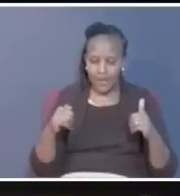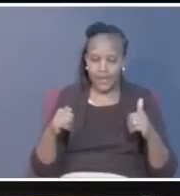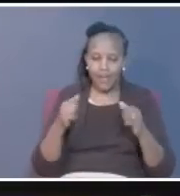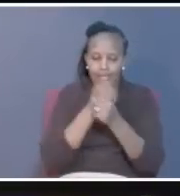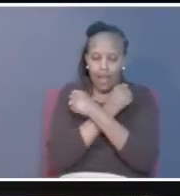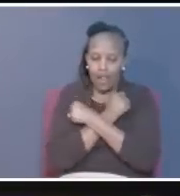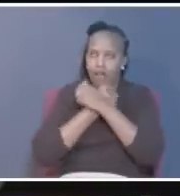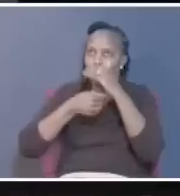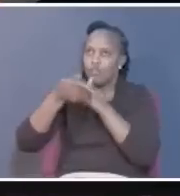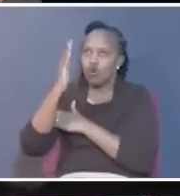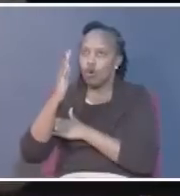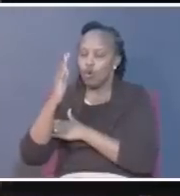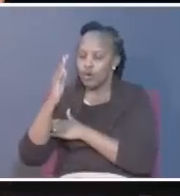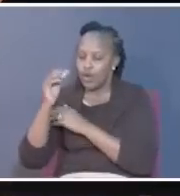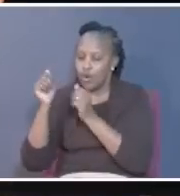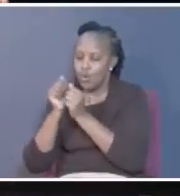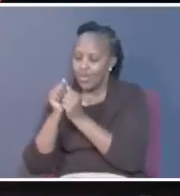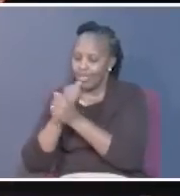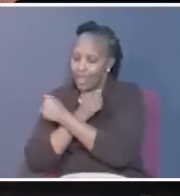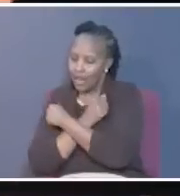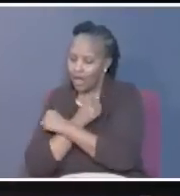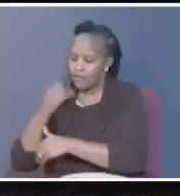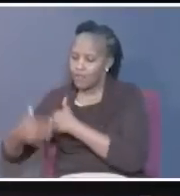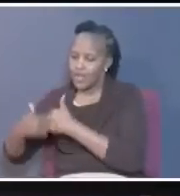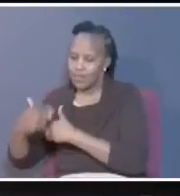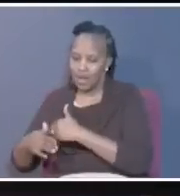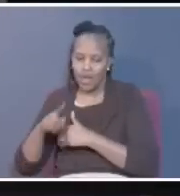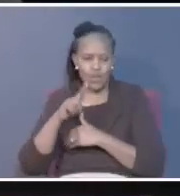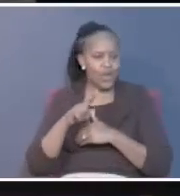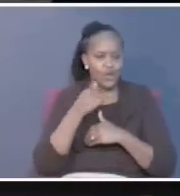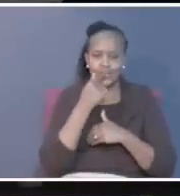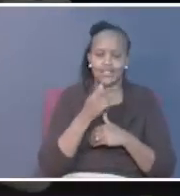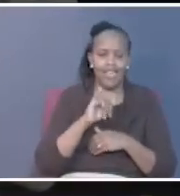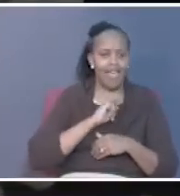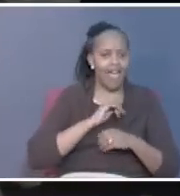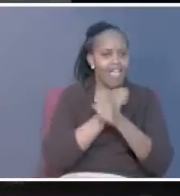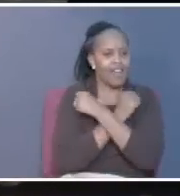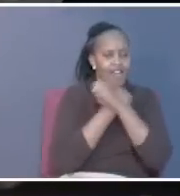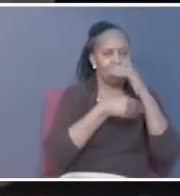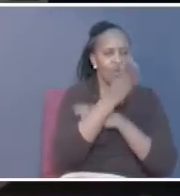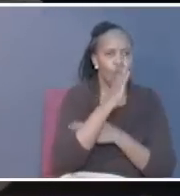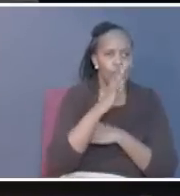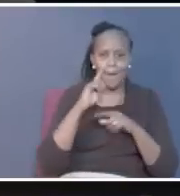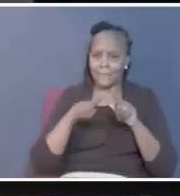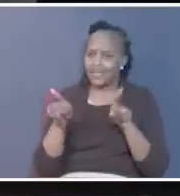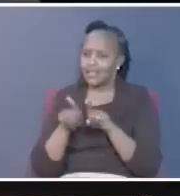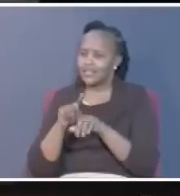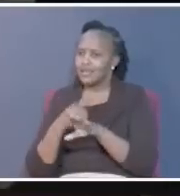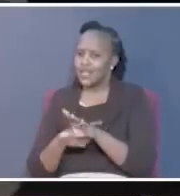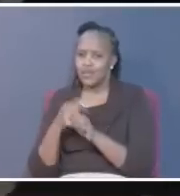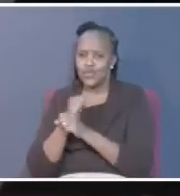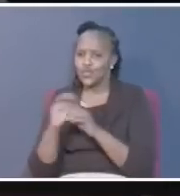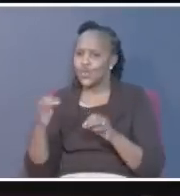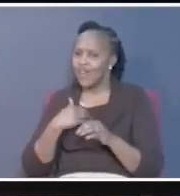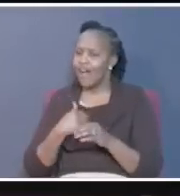neighbor. You cannot purport to love God while at the same time failing to express compassion, that